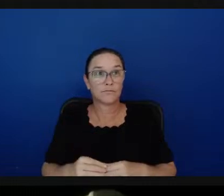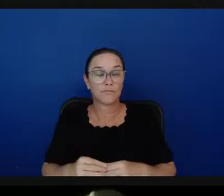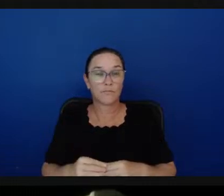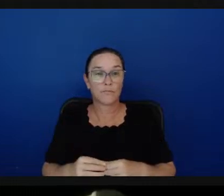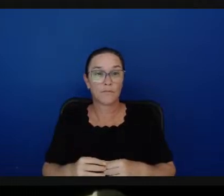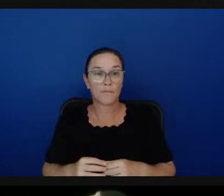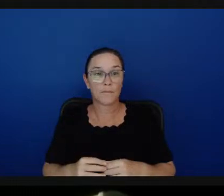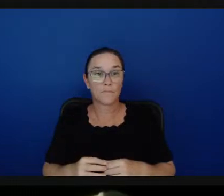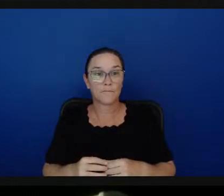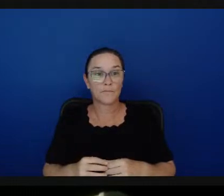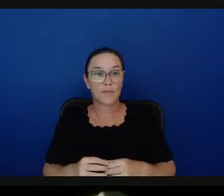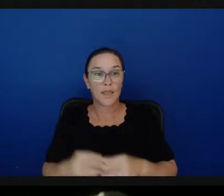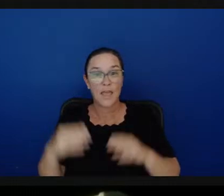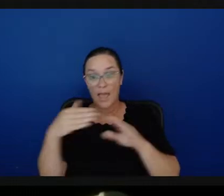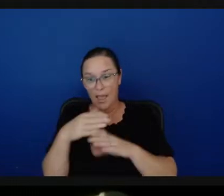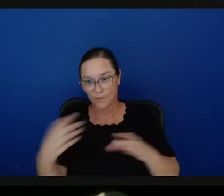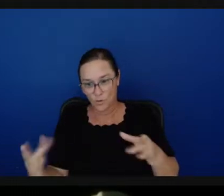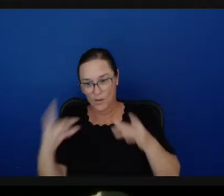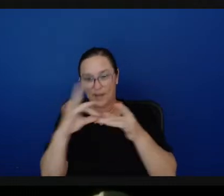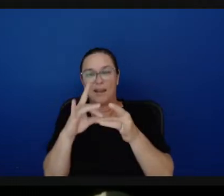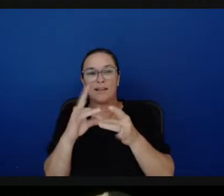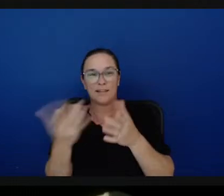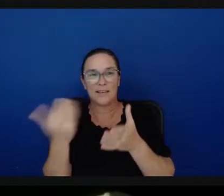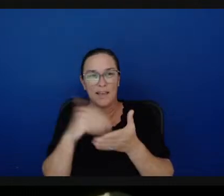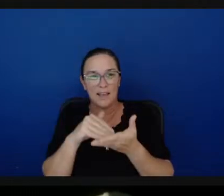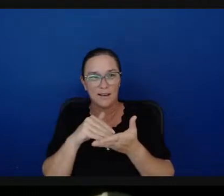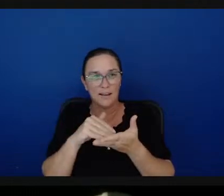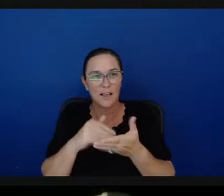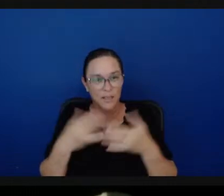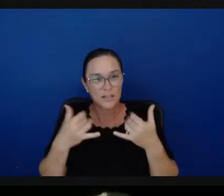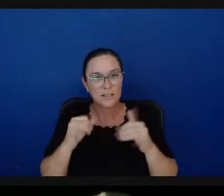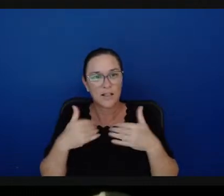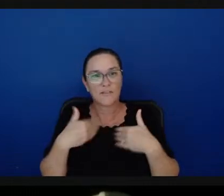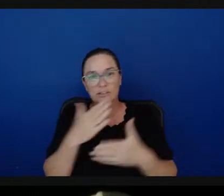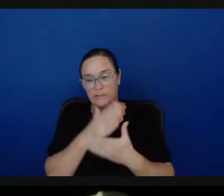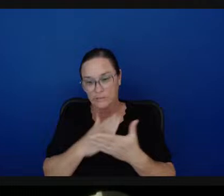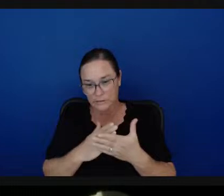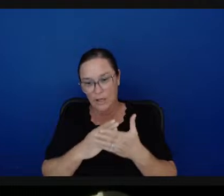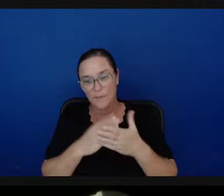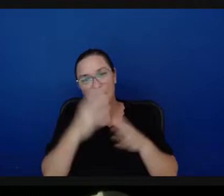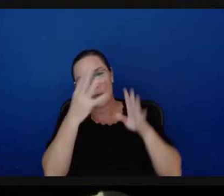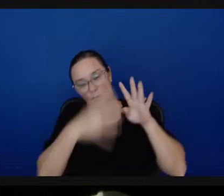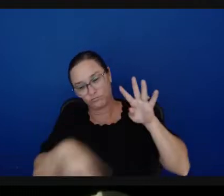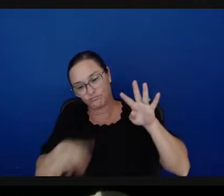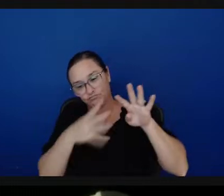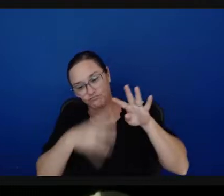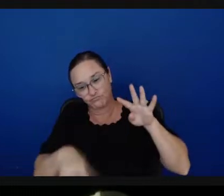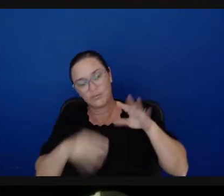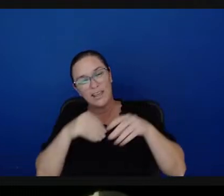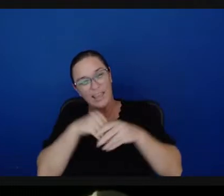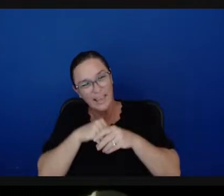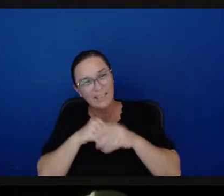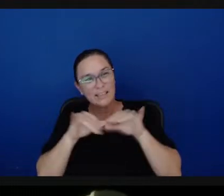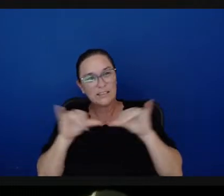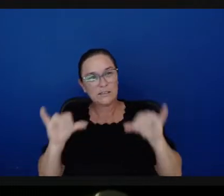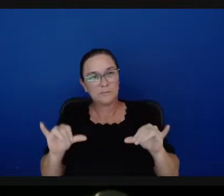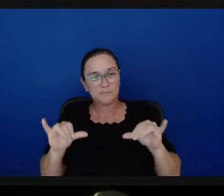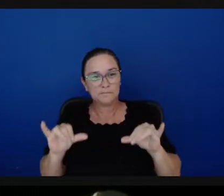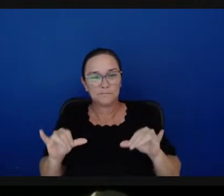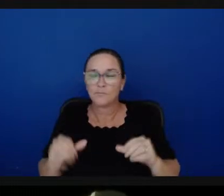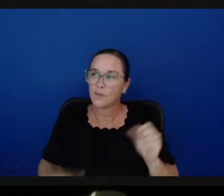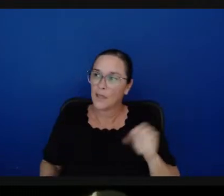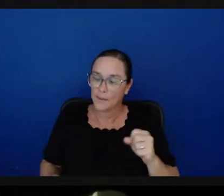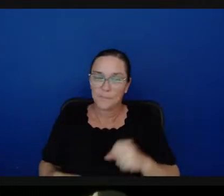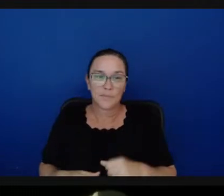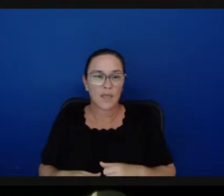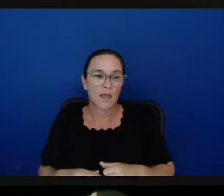But after you reconnect it, there's still some amount of Pele's hair trickling through the system, essentially. So which is